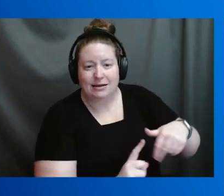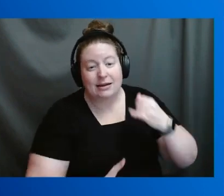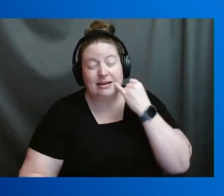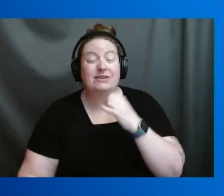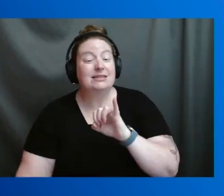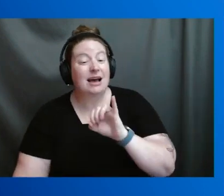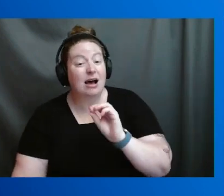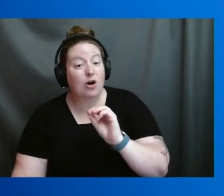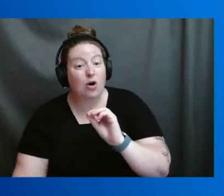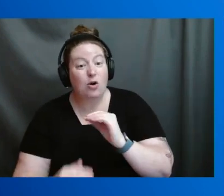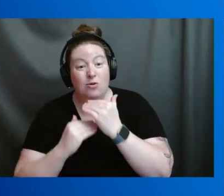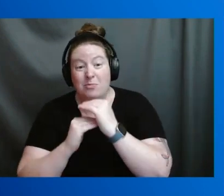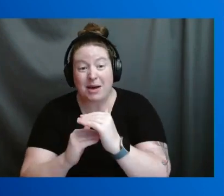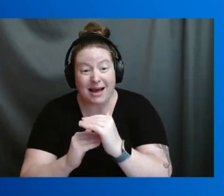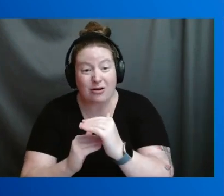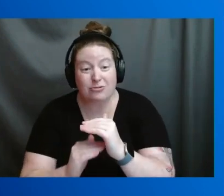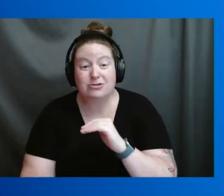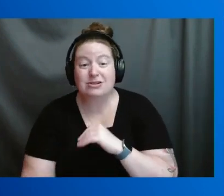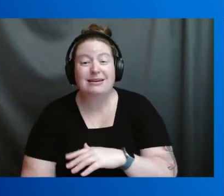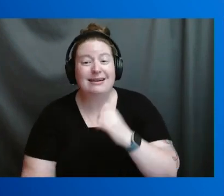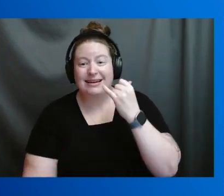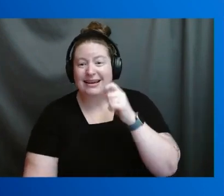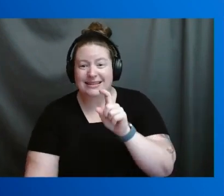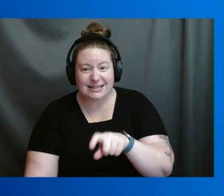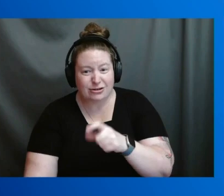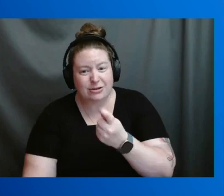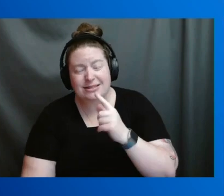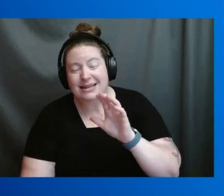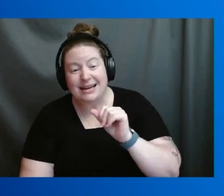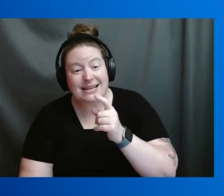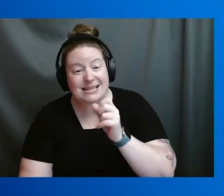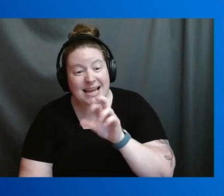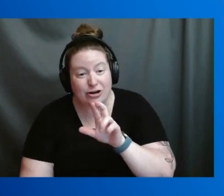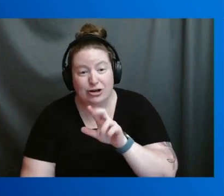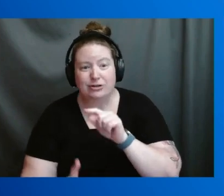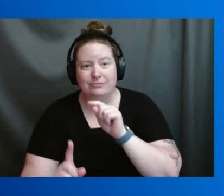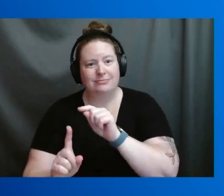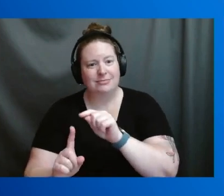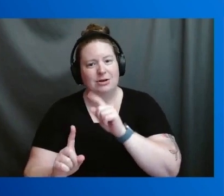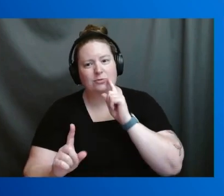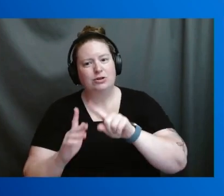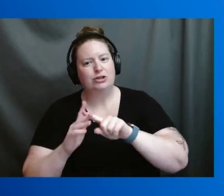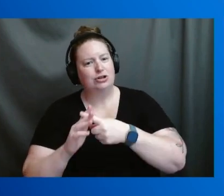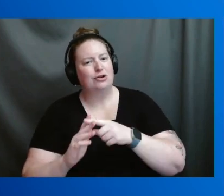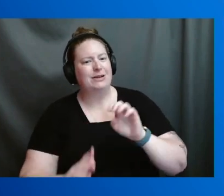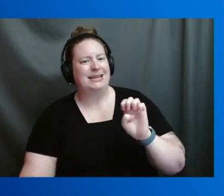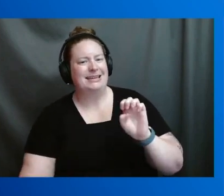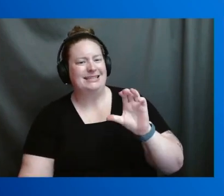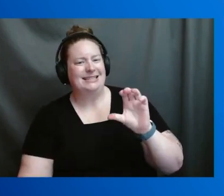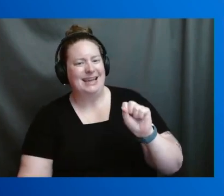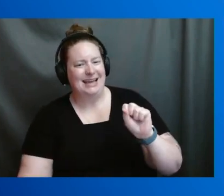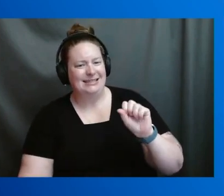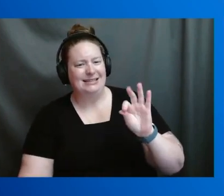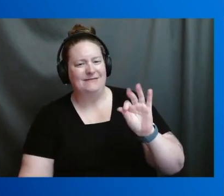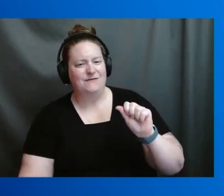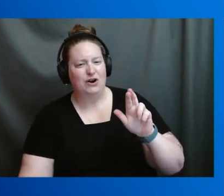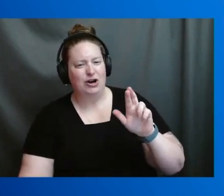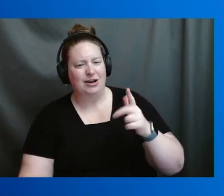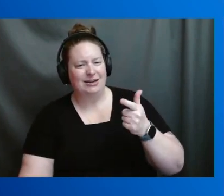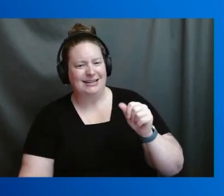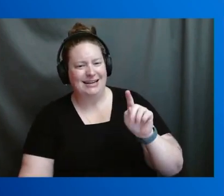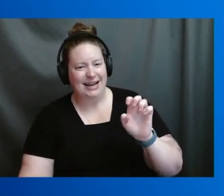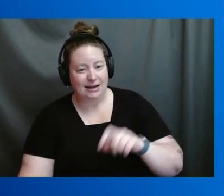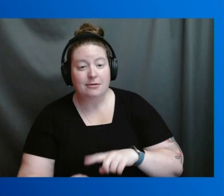where I really deeply understand a container orchestration, and otherwise you would probably start with ECS Fargate. But the general guidance I always tell customers